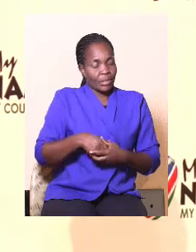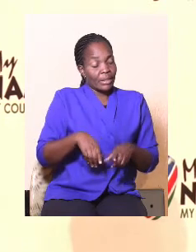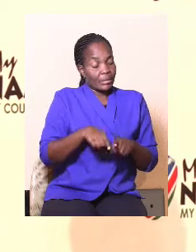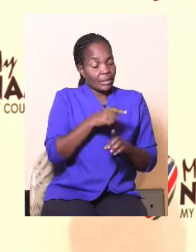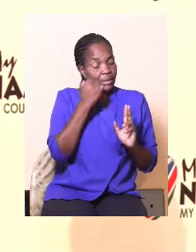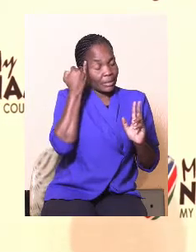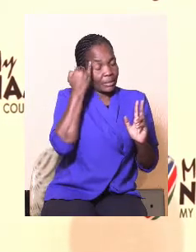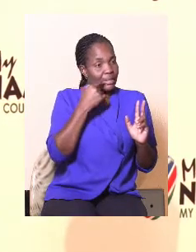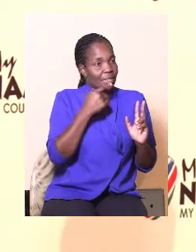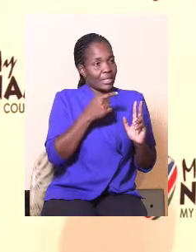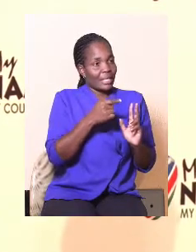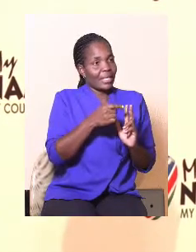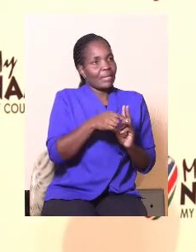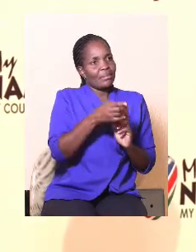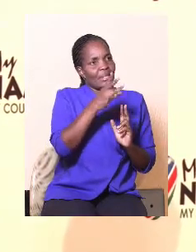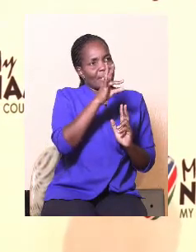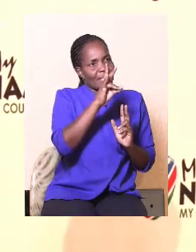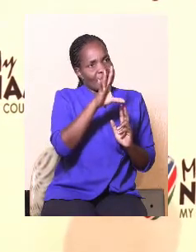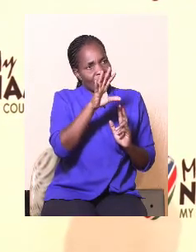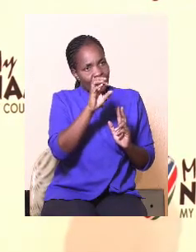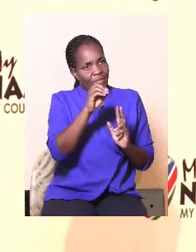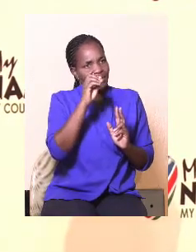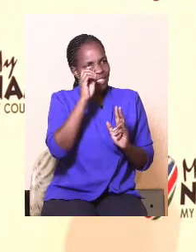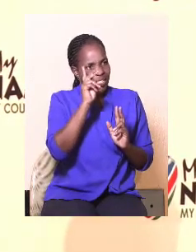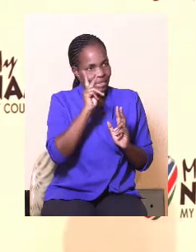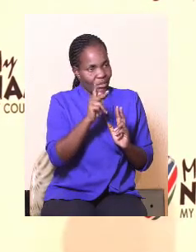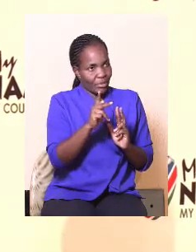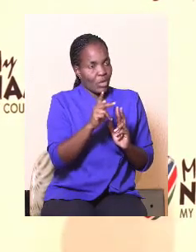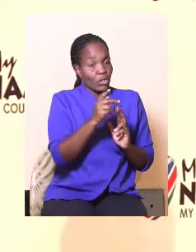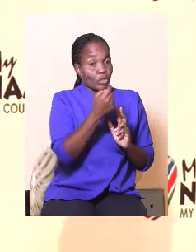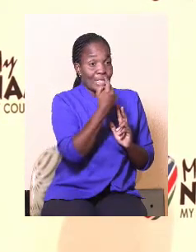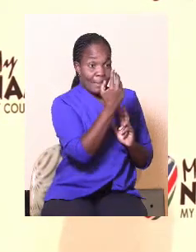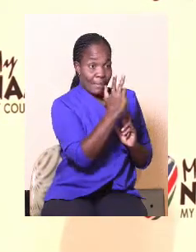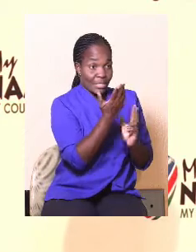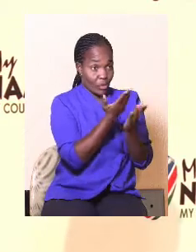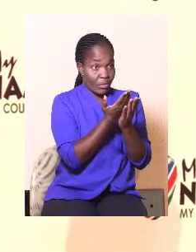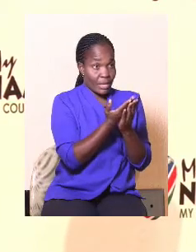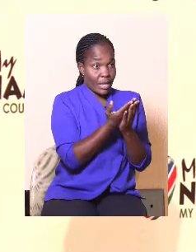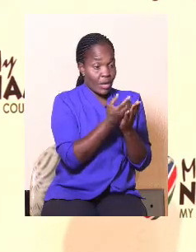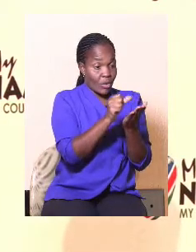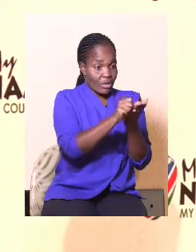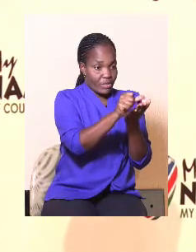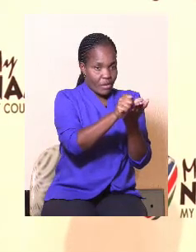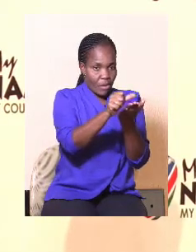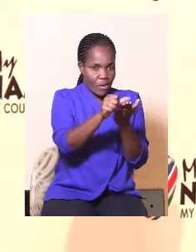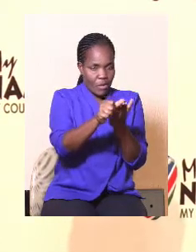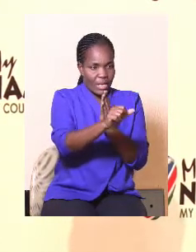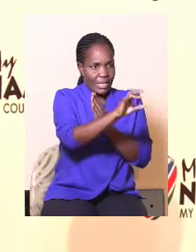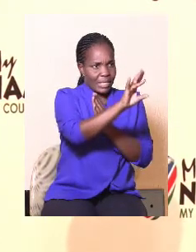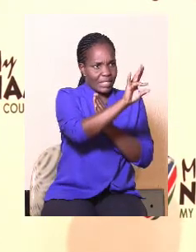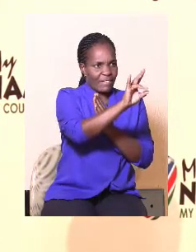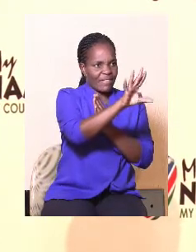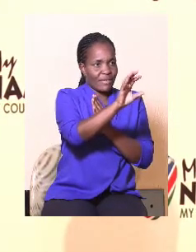said, 750 per each beneficiary. That has given us an amount of